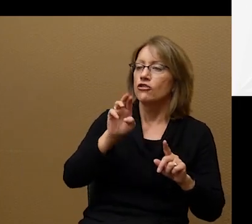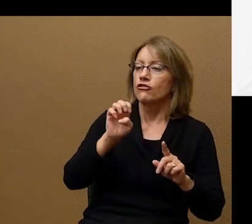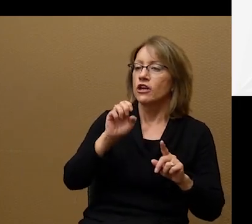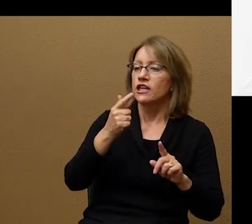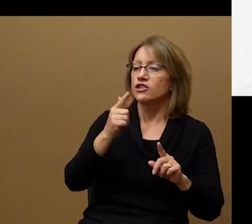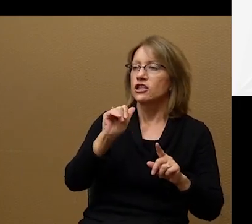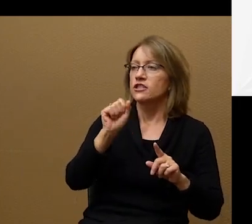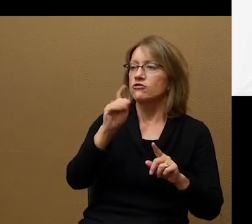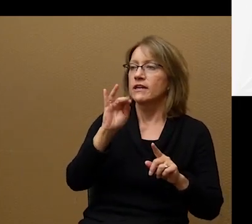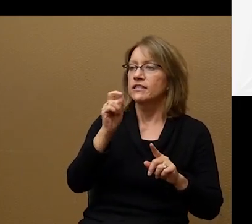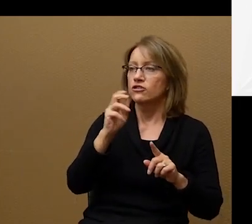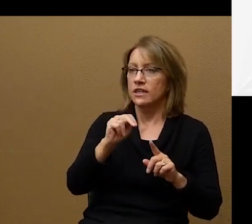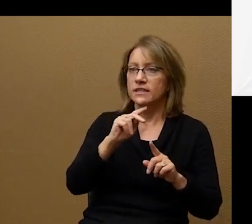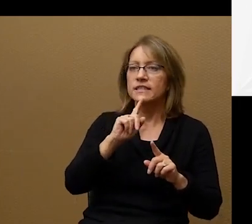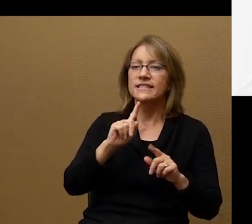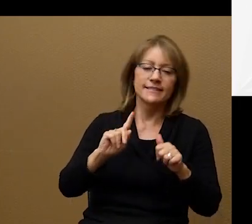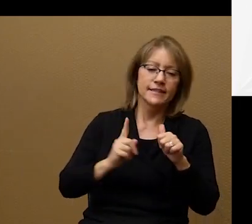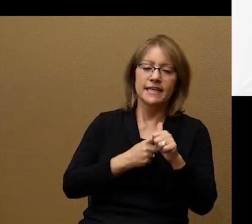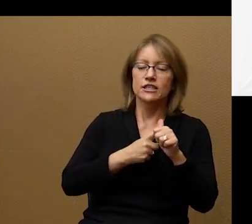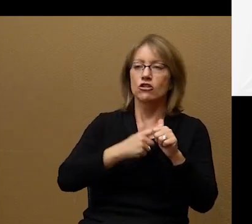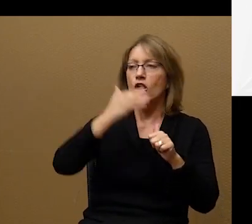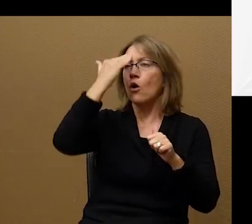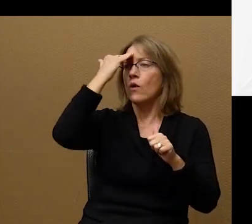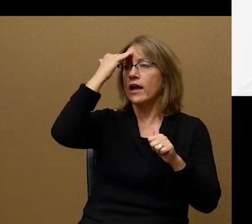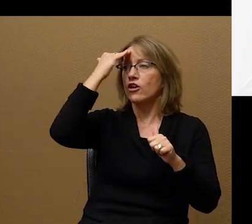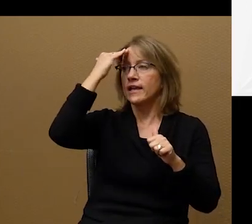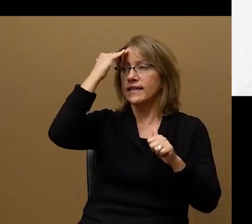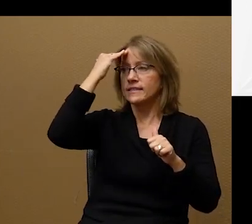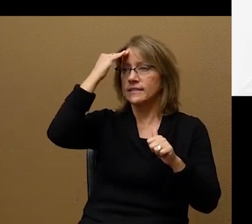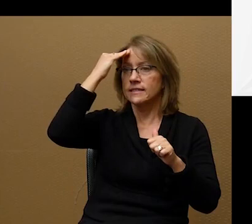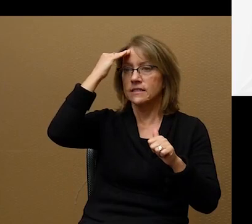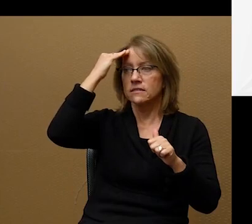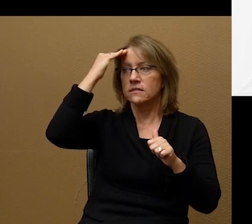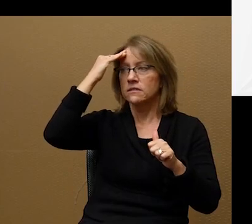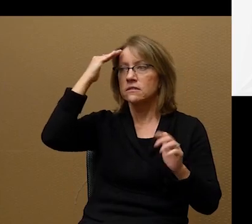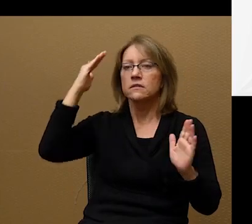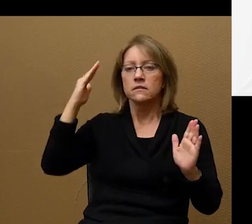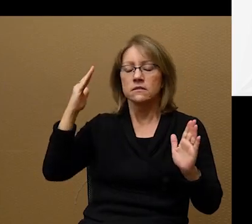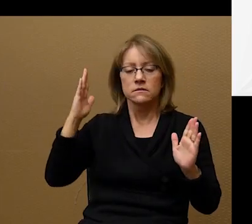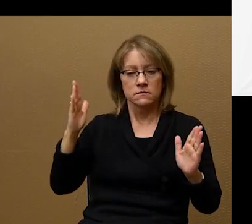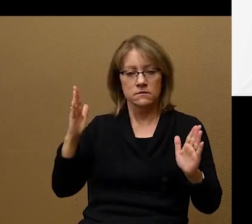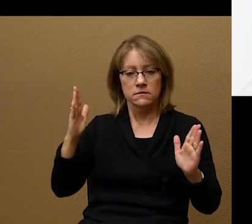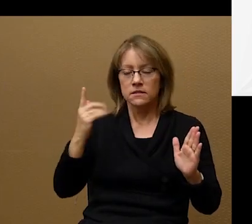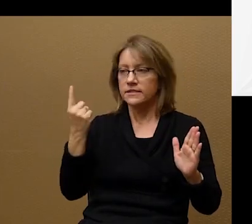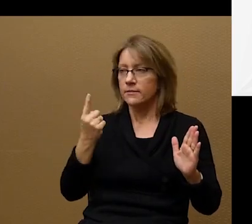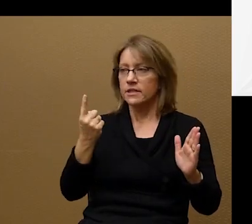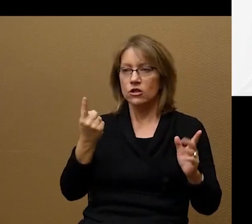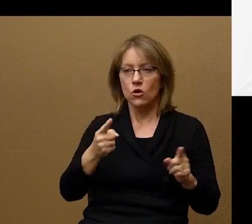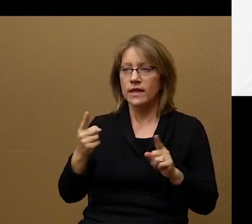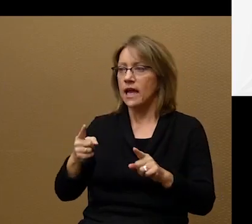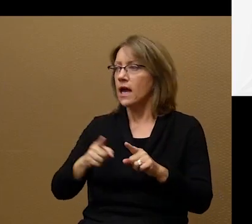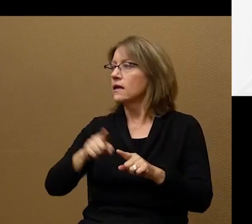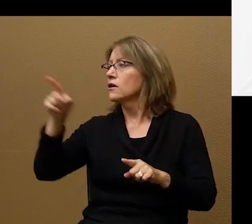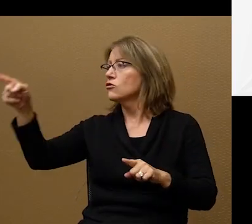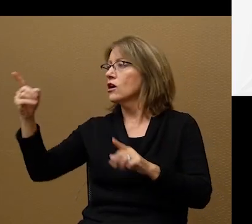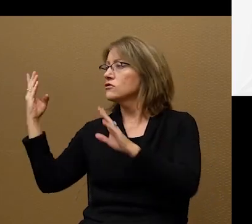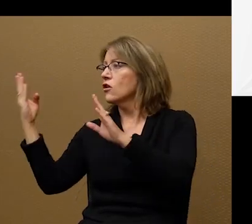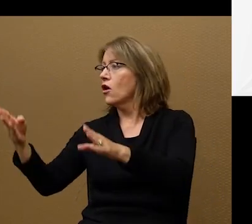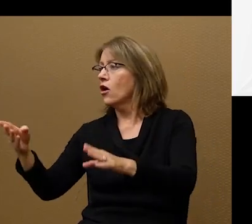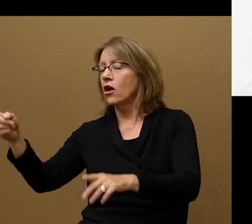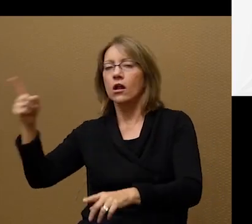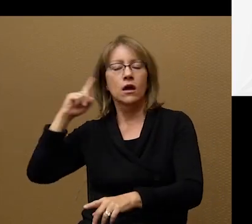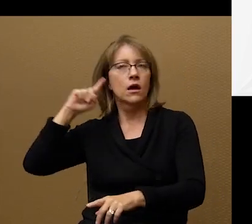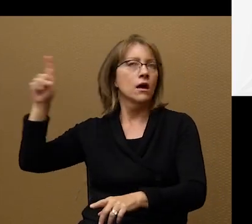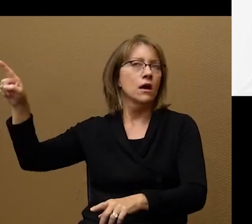is the initial awareness. So the initial awareness that there's something going on across the hallway. You hear